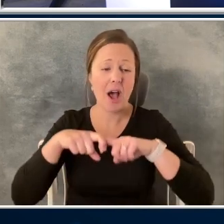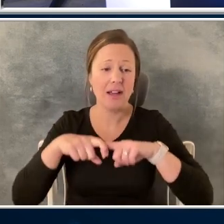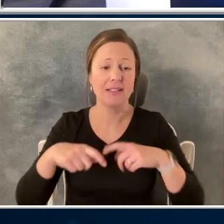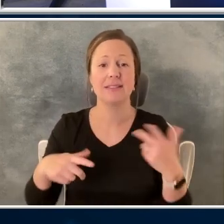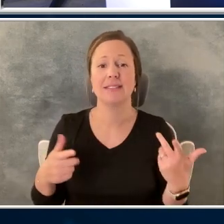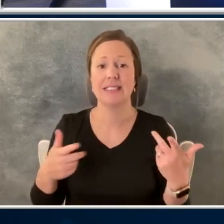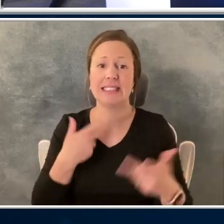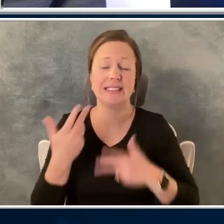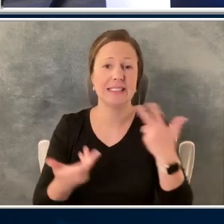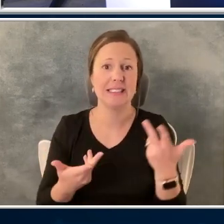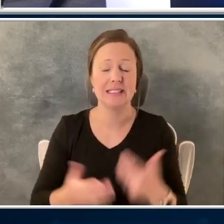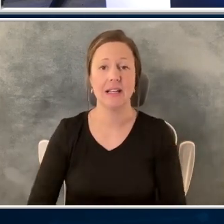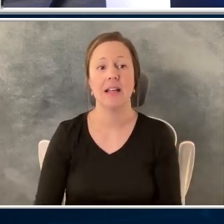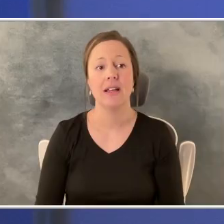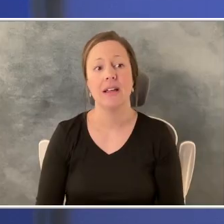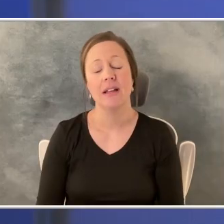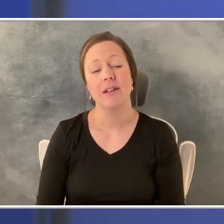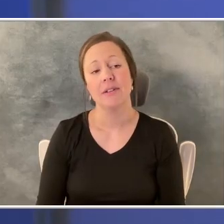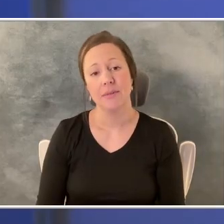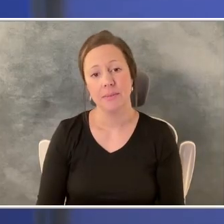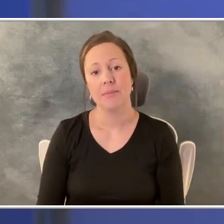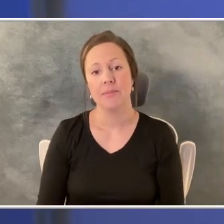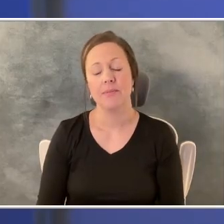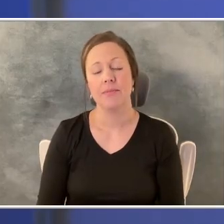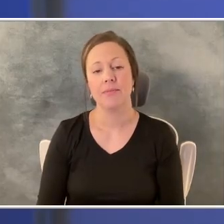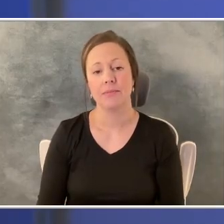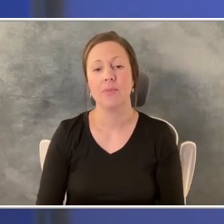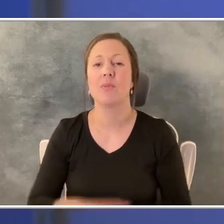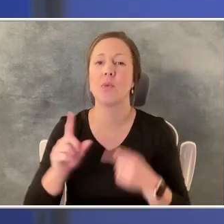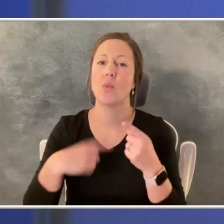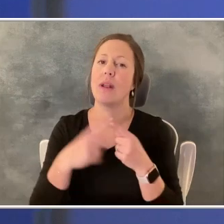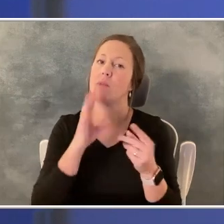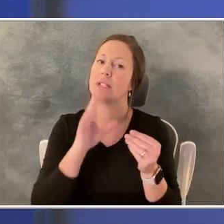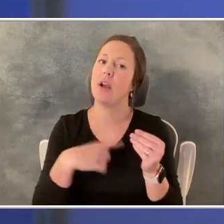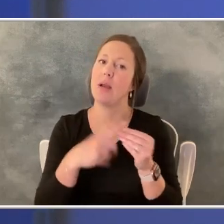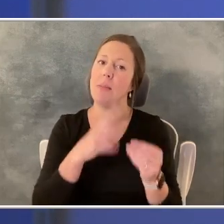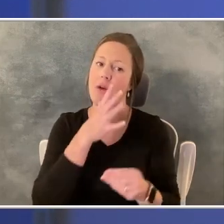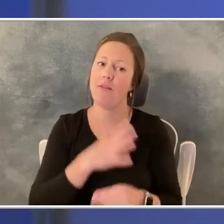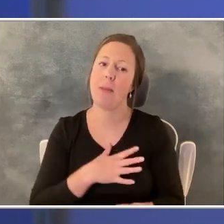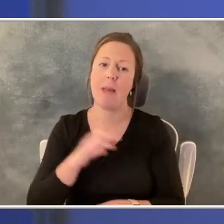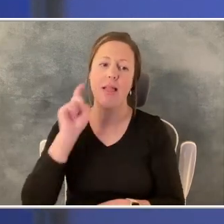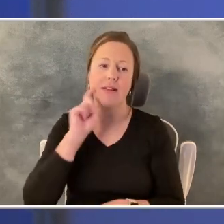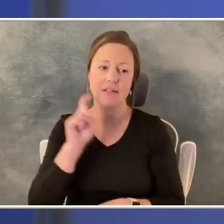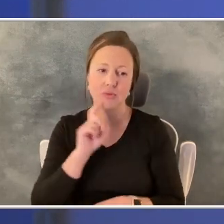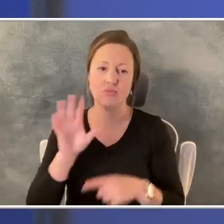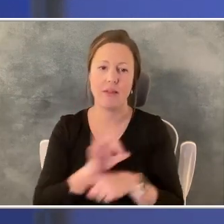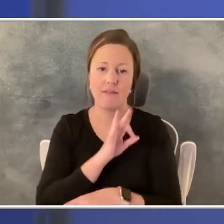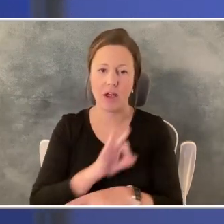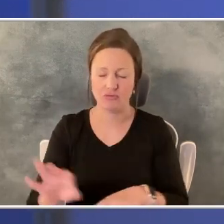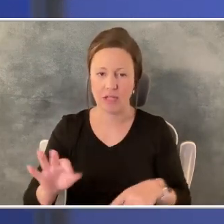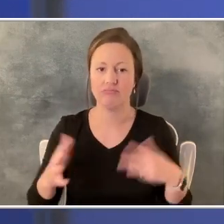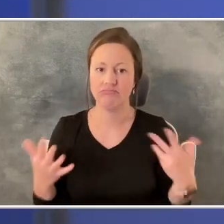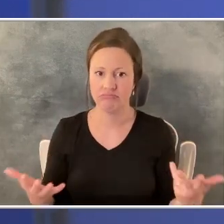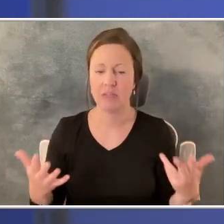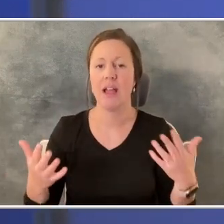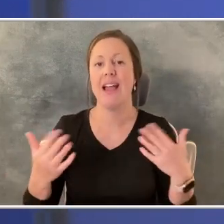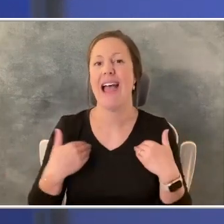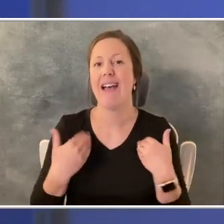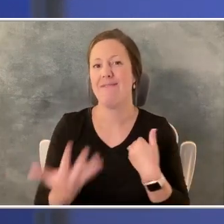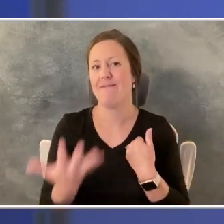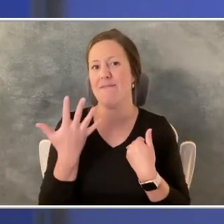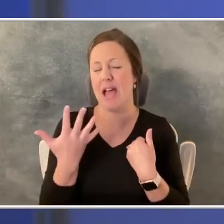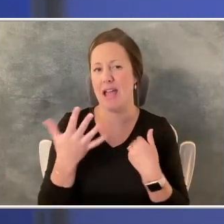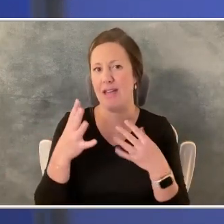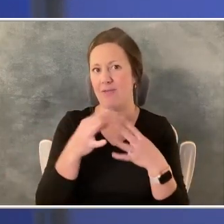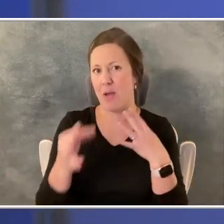everything. So we have, when we talk about female sexual function, there's typically 5 buckets where a woman will have a struggle, and they could overlap. So